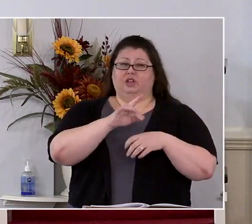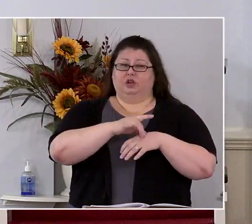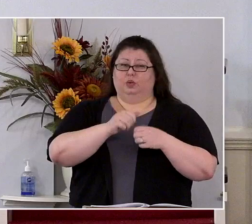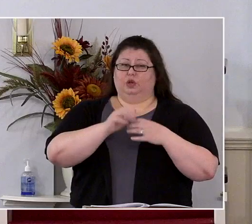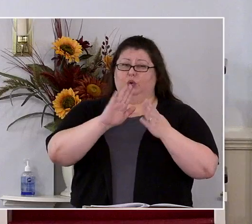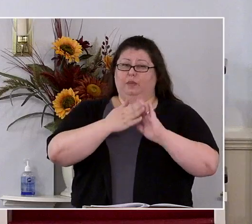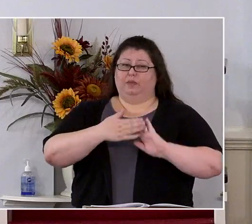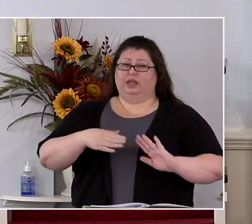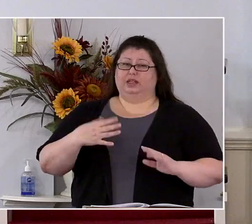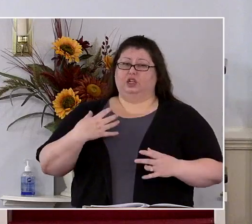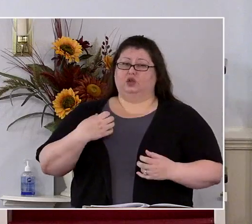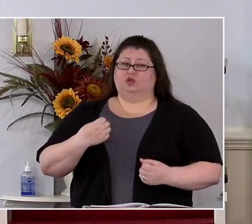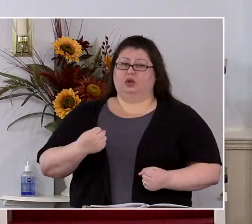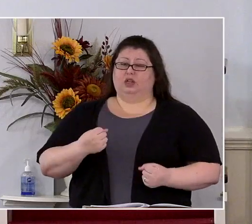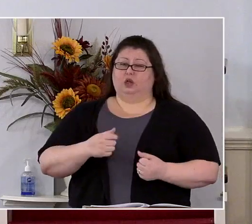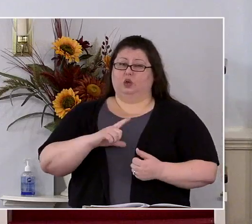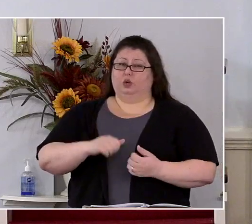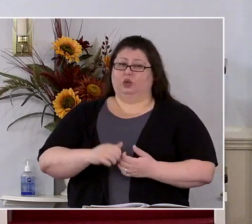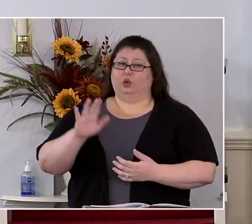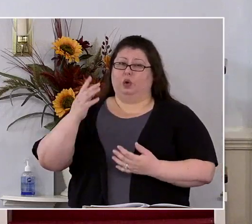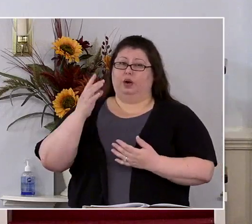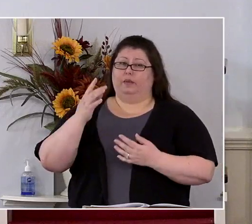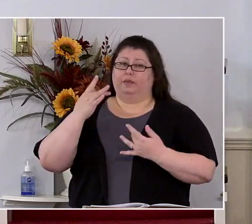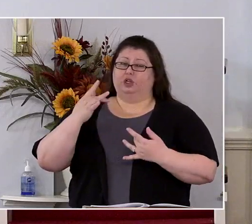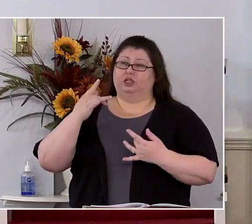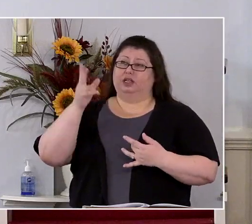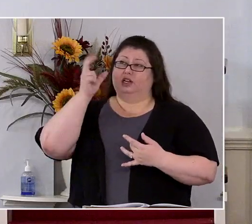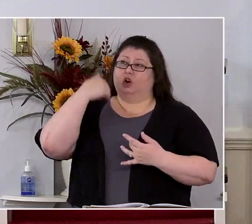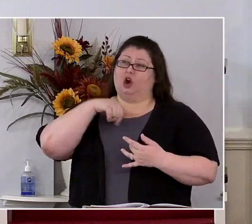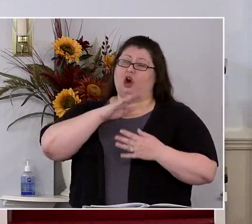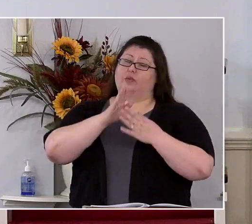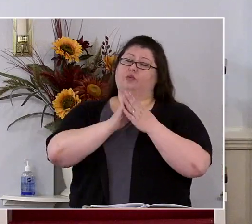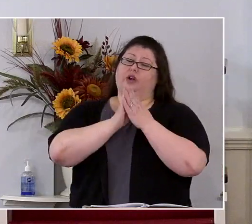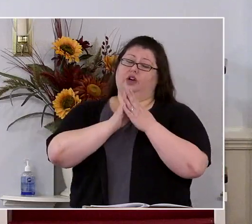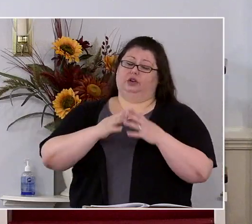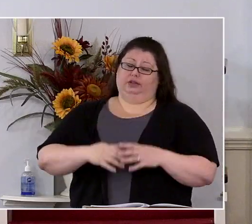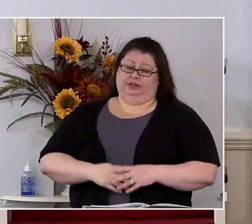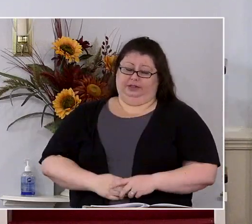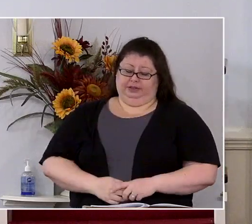strength. Lord, in your mercy, hear our prayer.